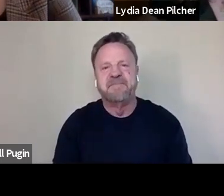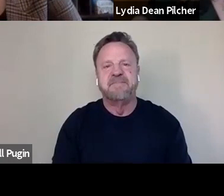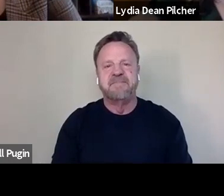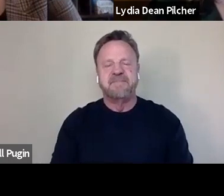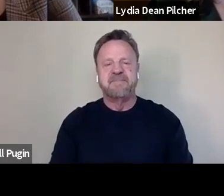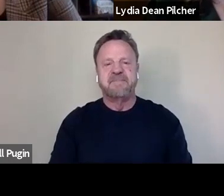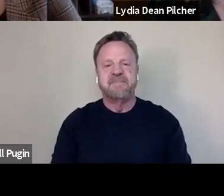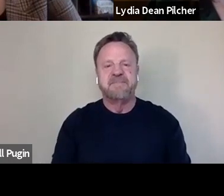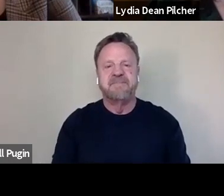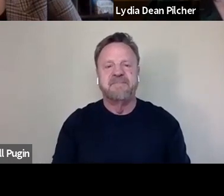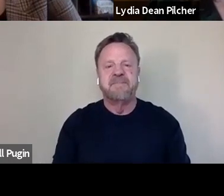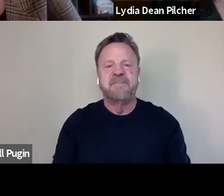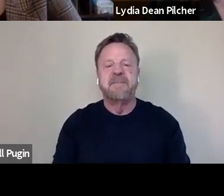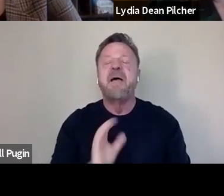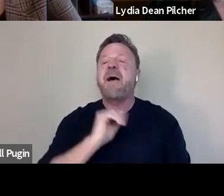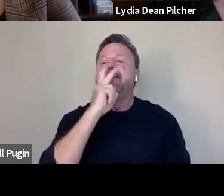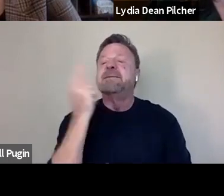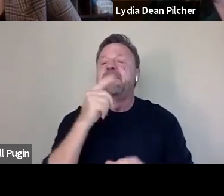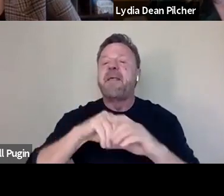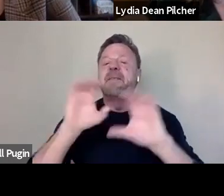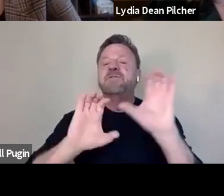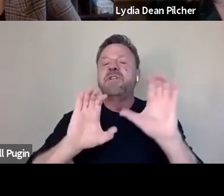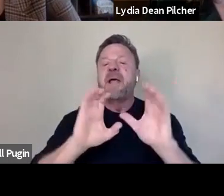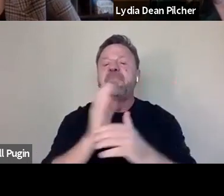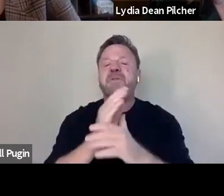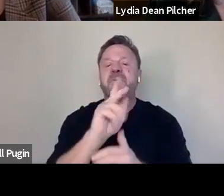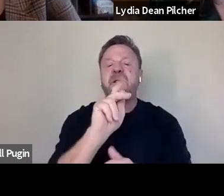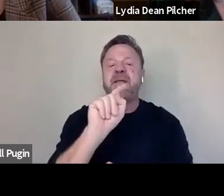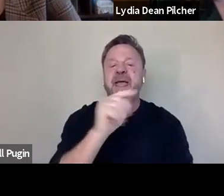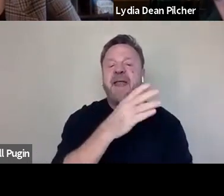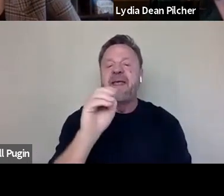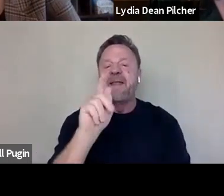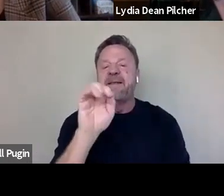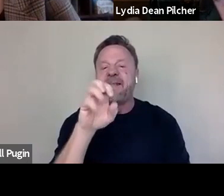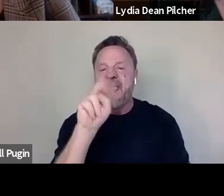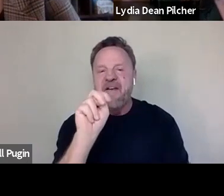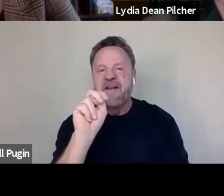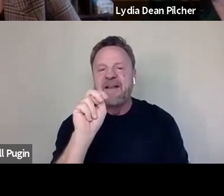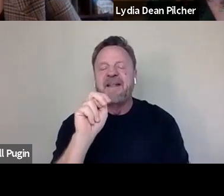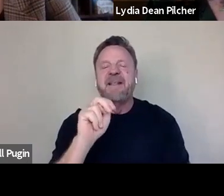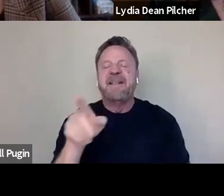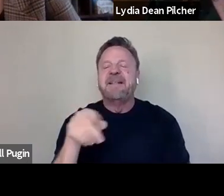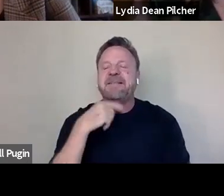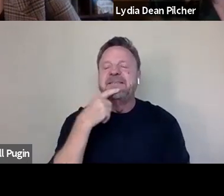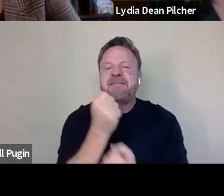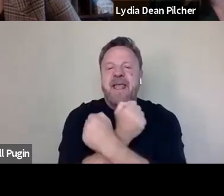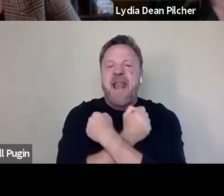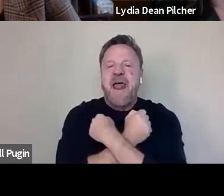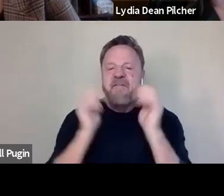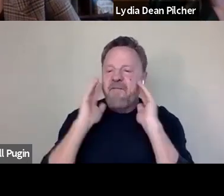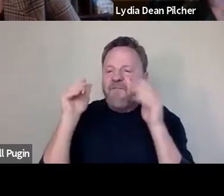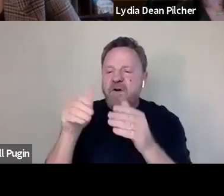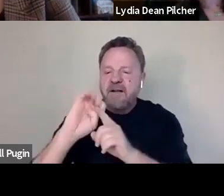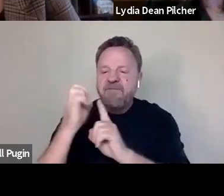I'm seeing something in the chat between Kat and Karen that I wanted to speak to. They're saying that they love our focus on